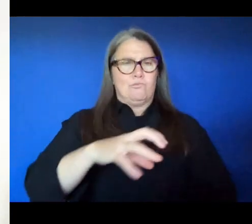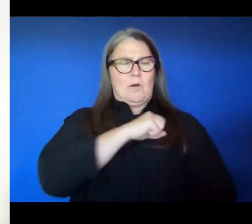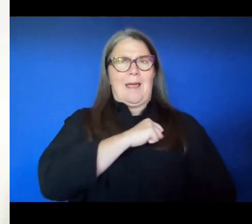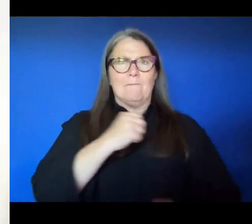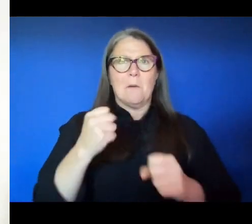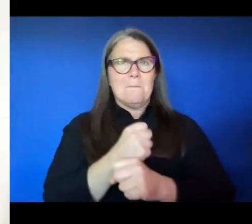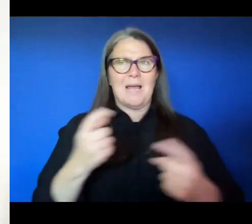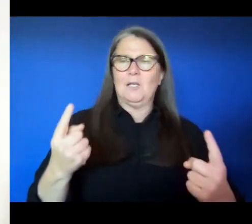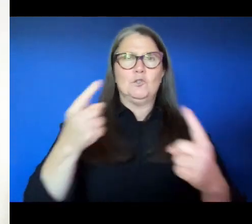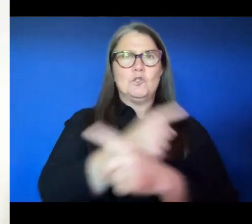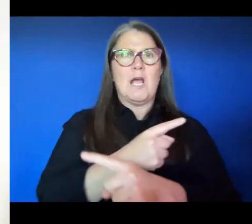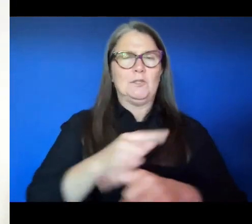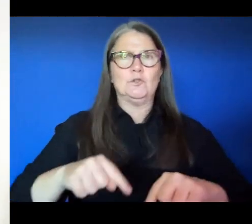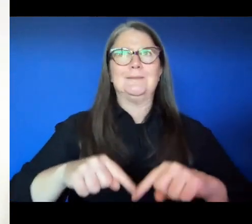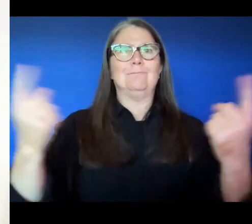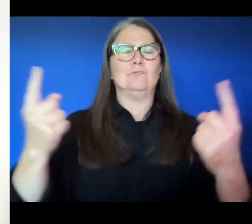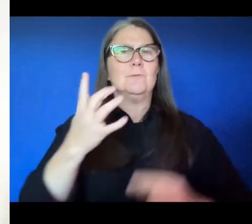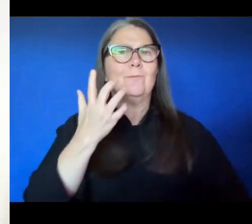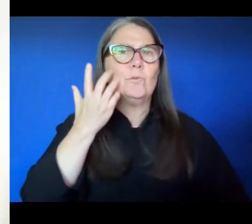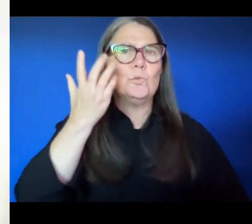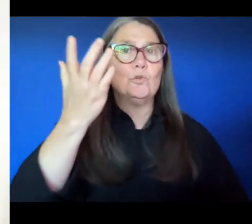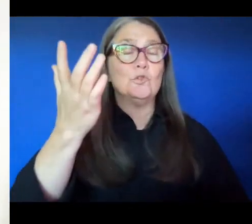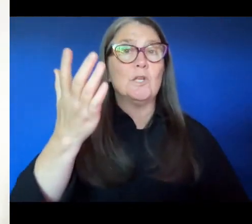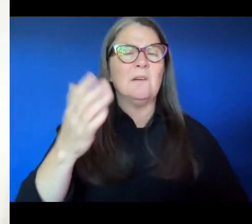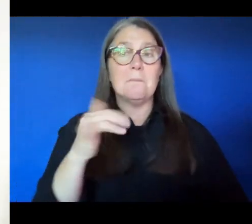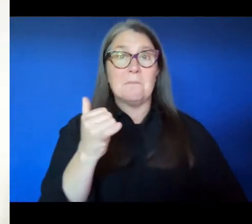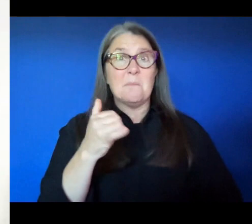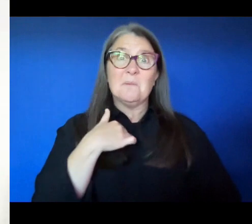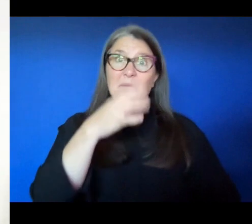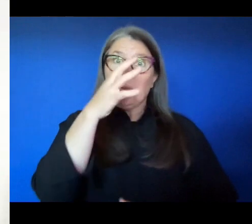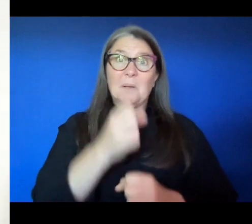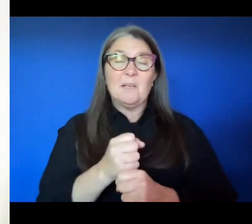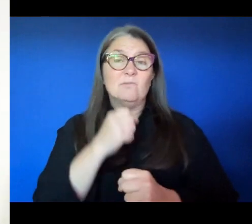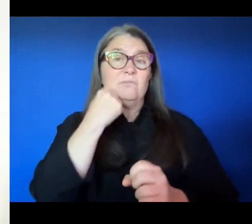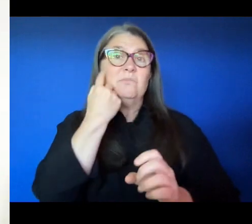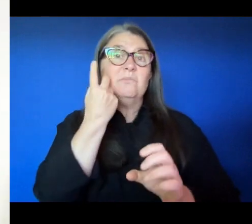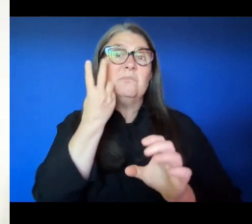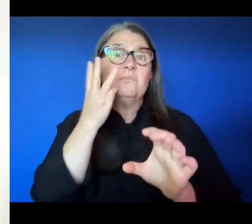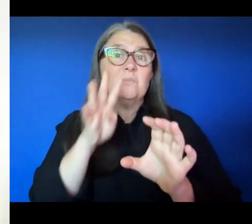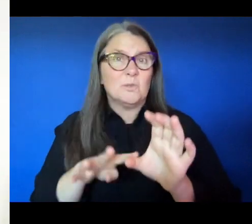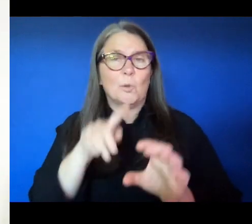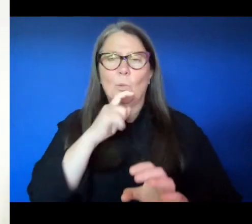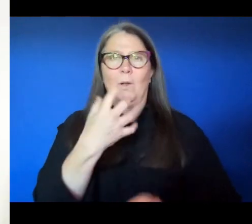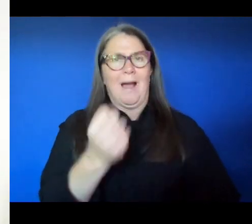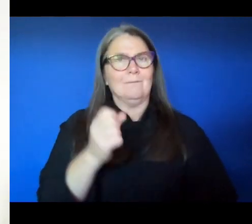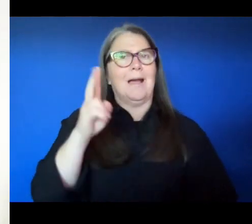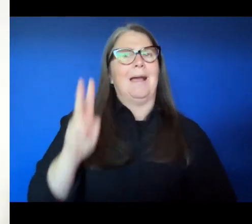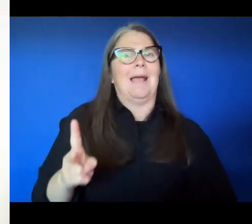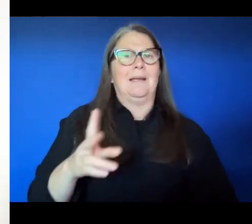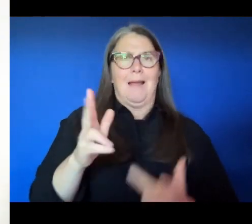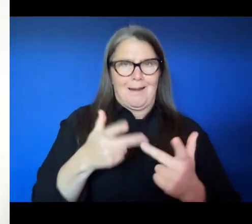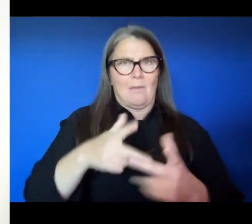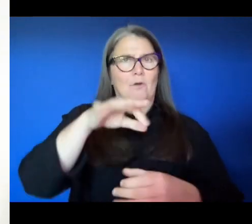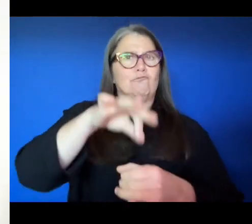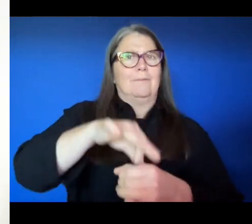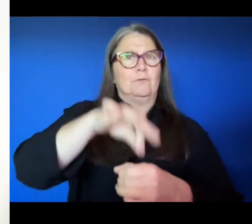referendum in the coming years, in fact. So that's very exciting. The other things I wanted